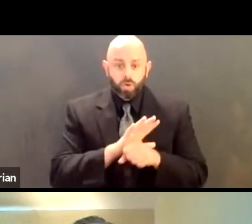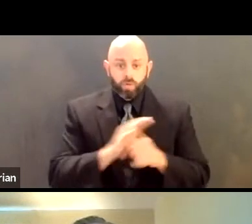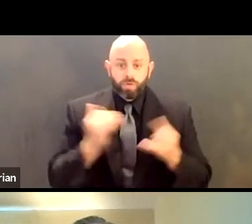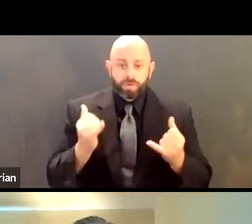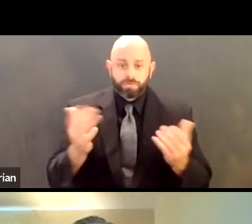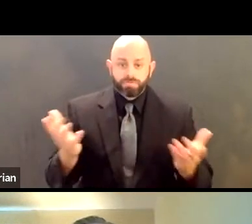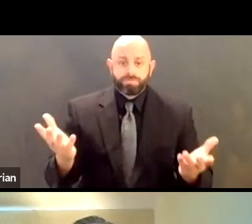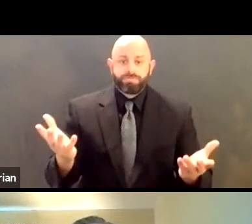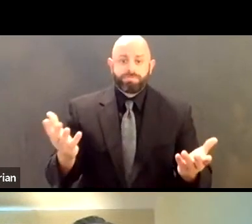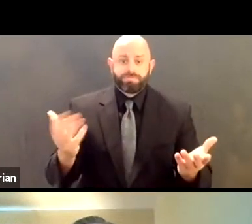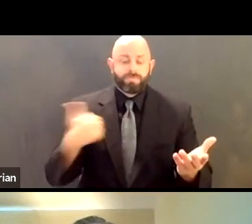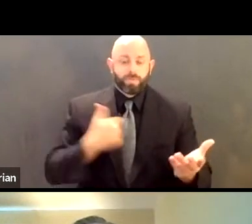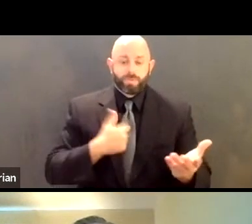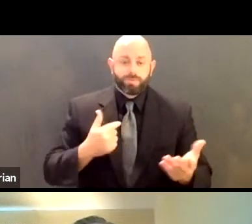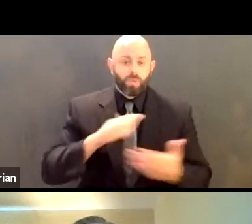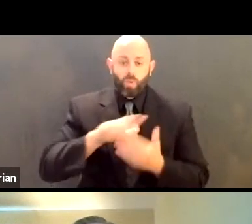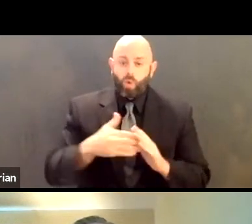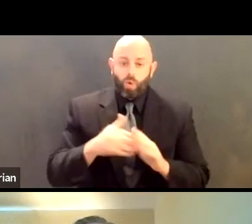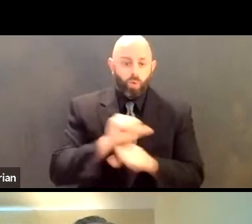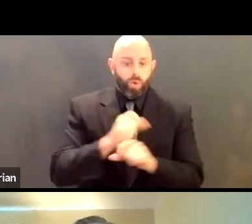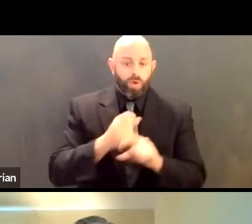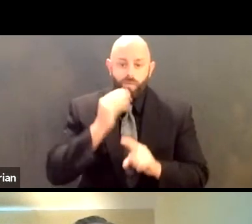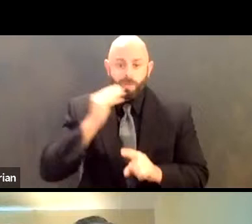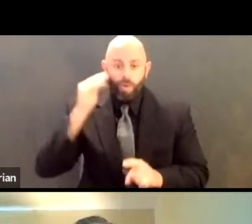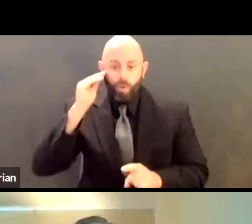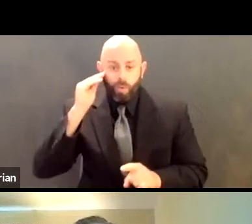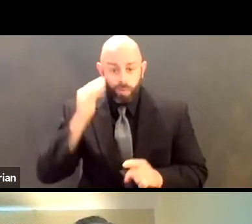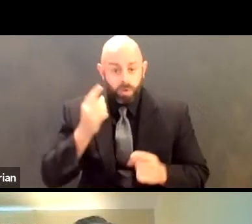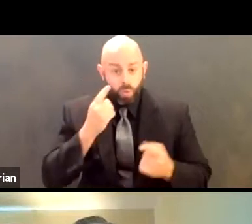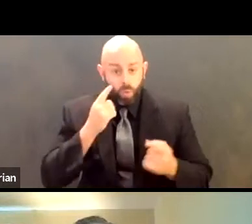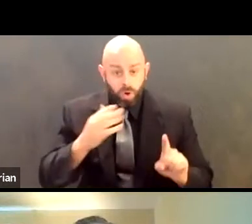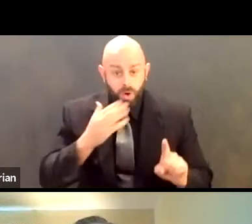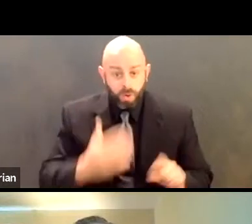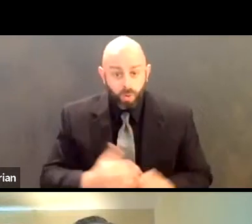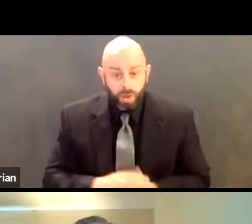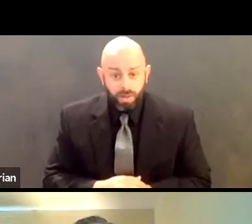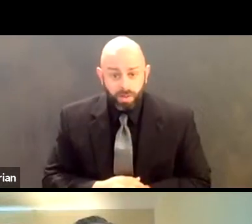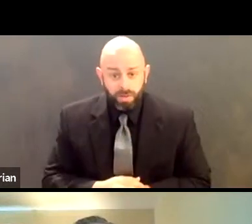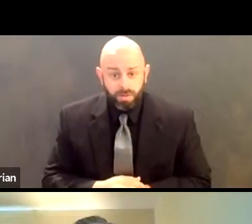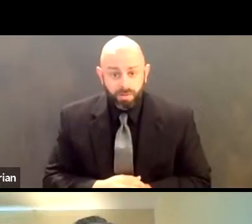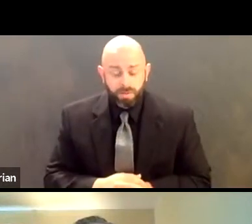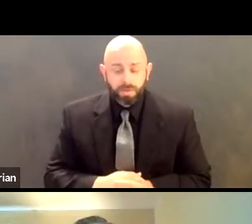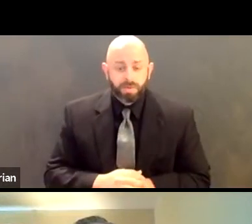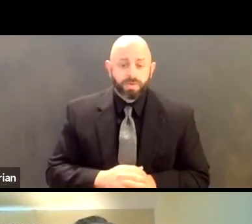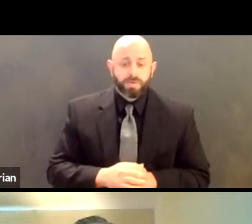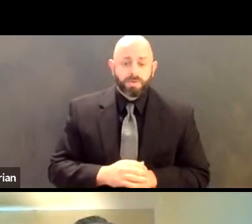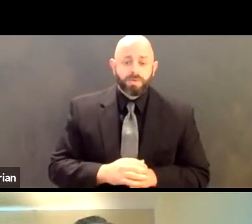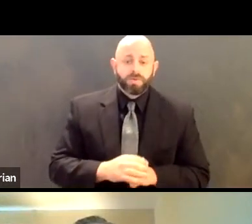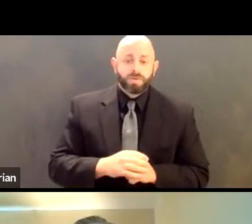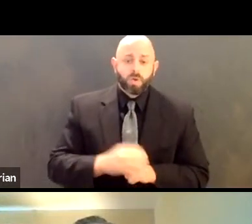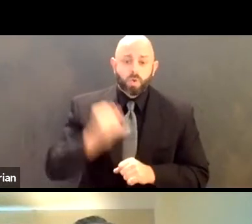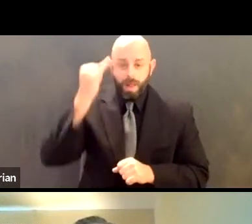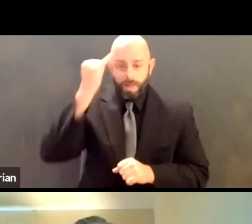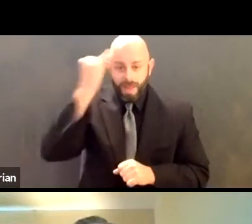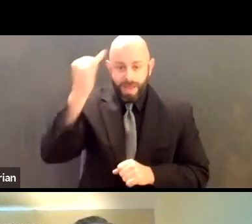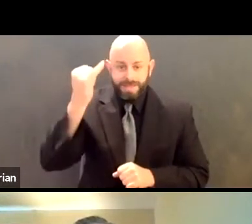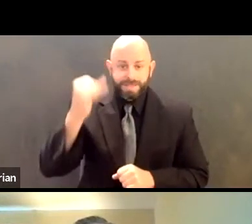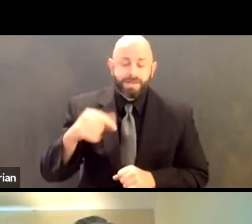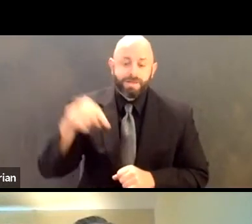now. And it's worked out fairly well. So the idea that this kind